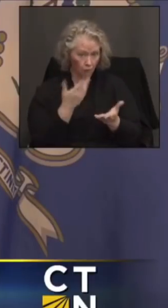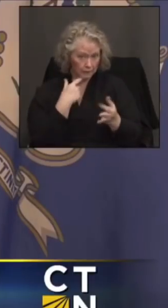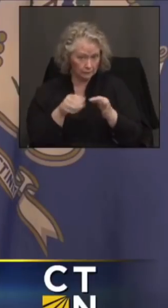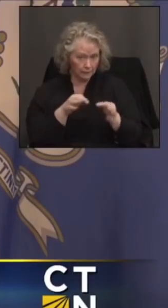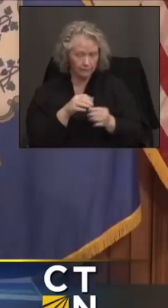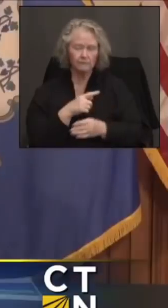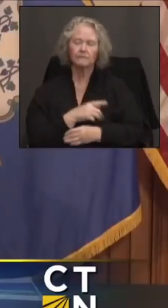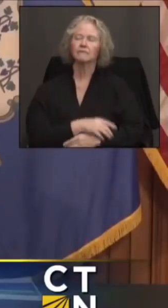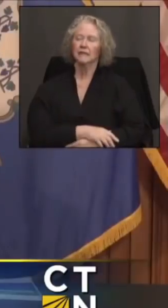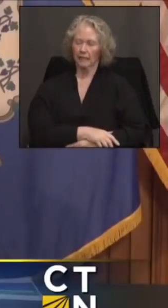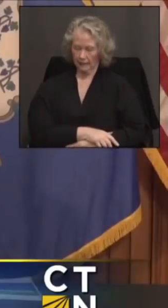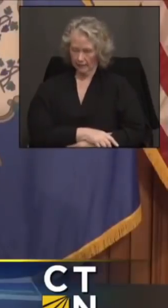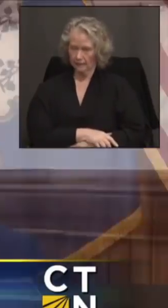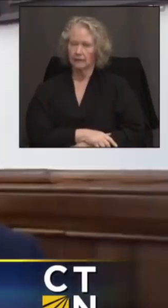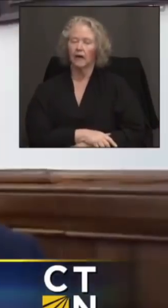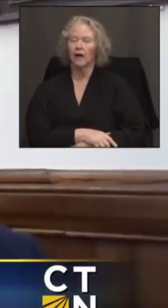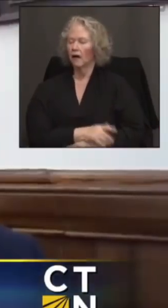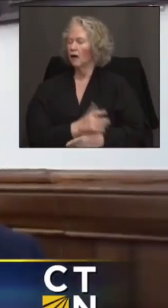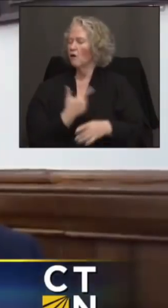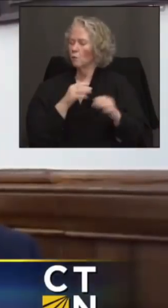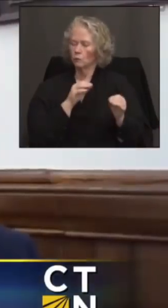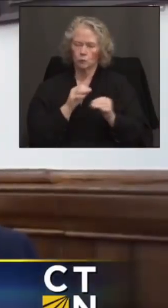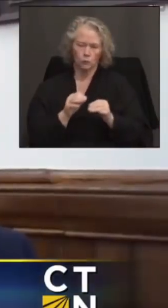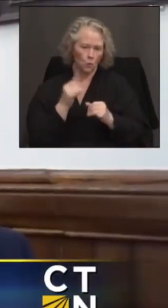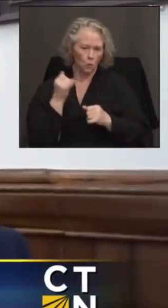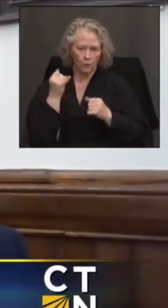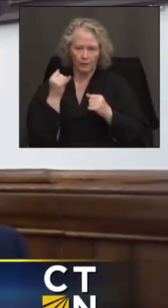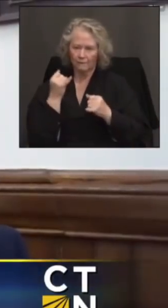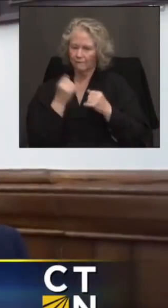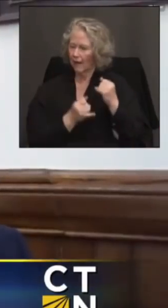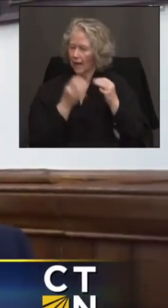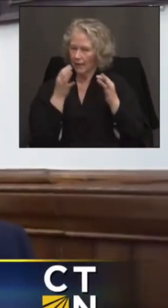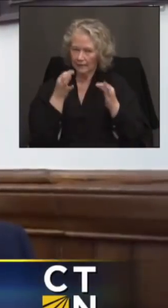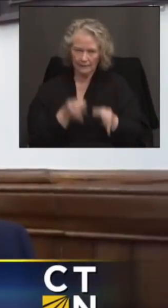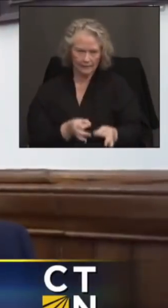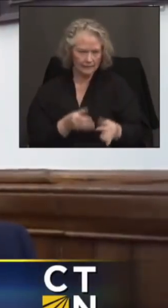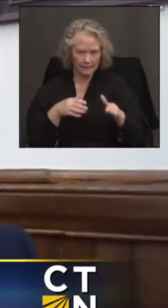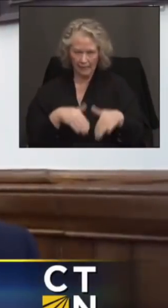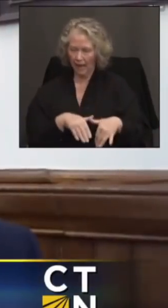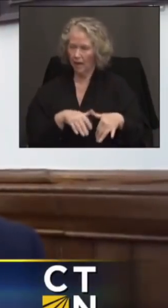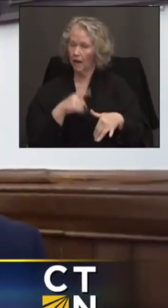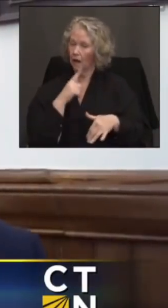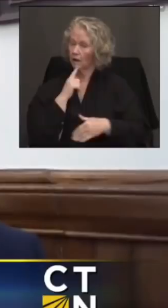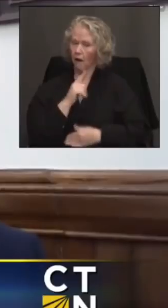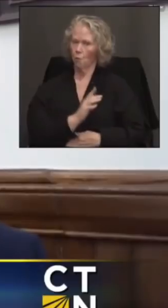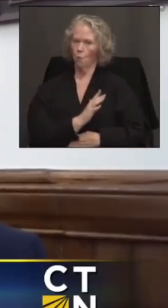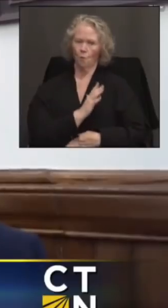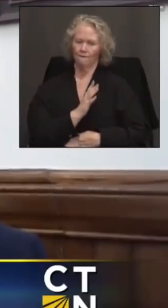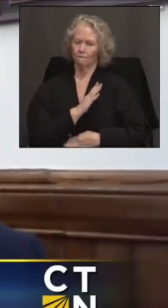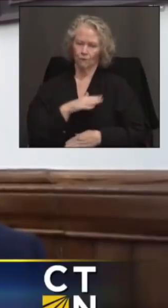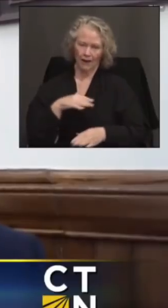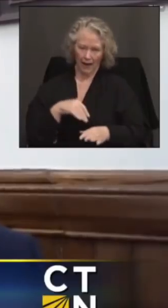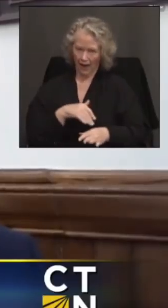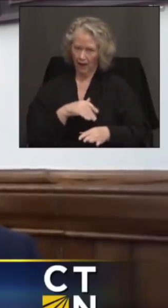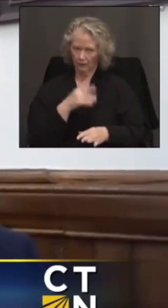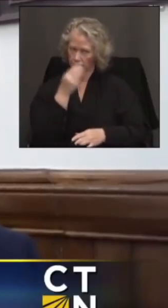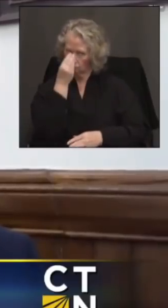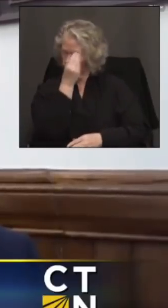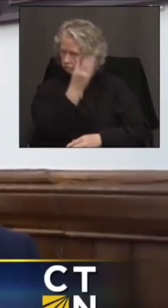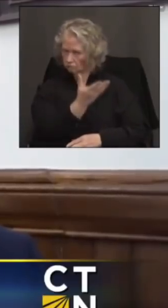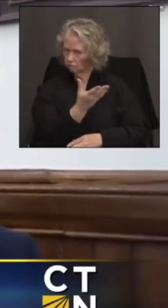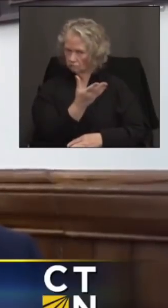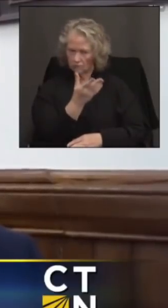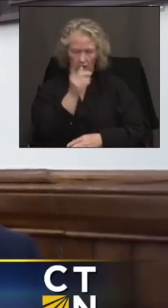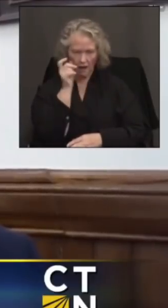think one thing to add is nothing has been finalized. We have not officially provided the federal government